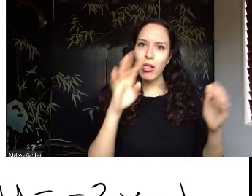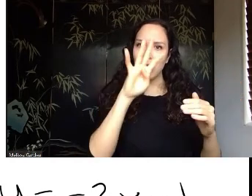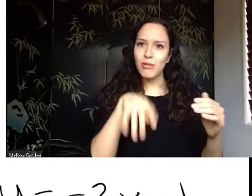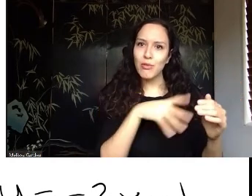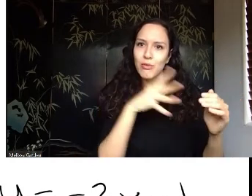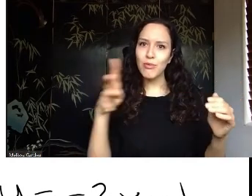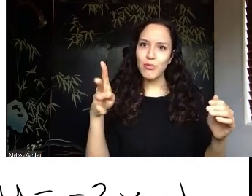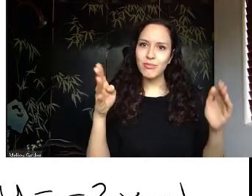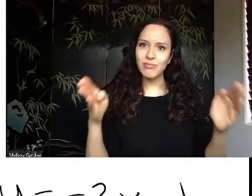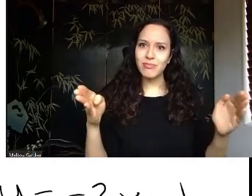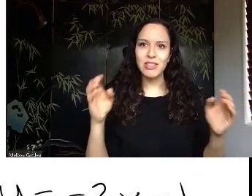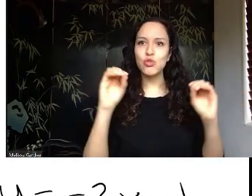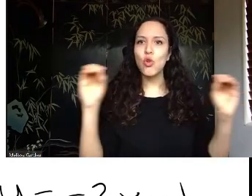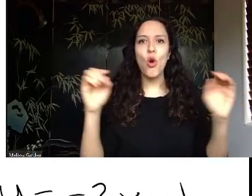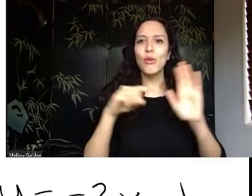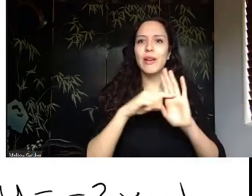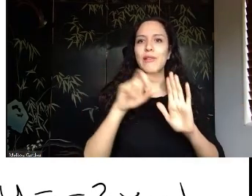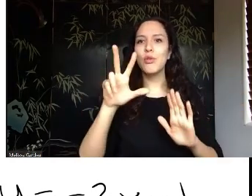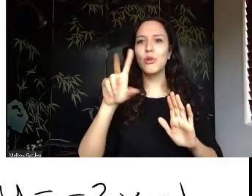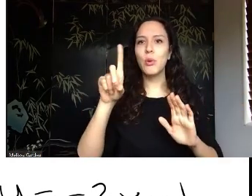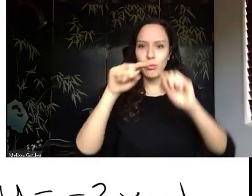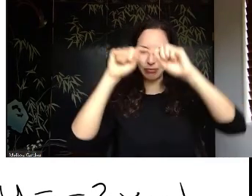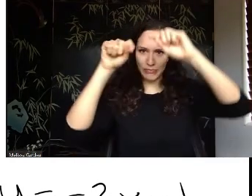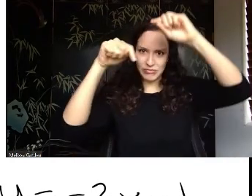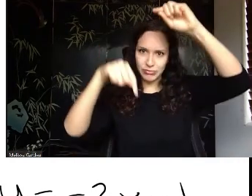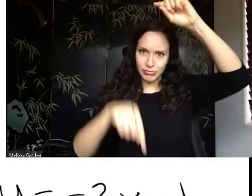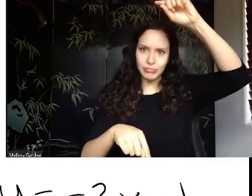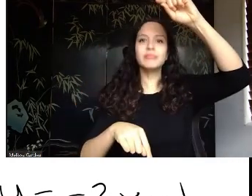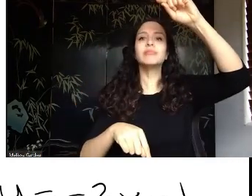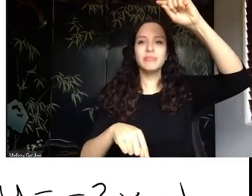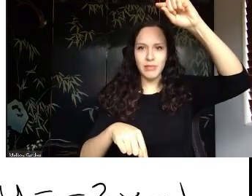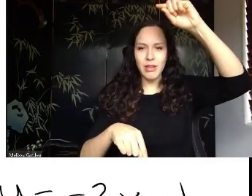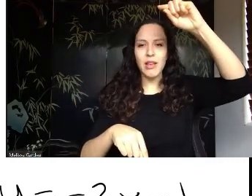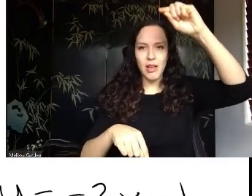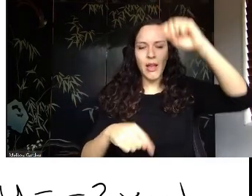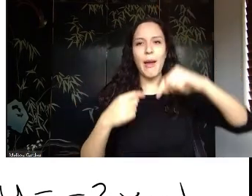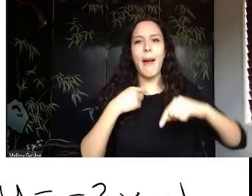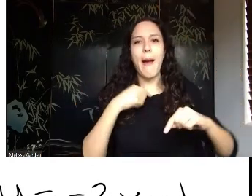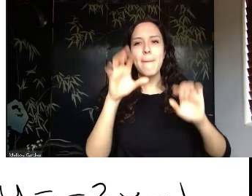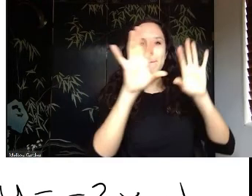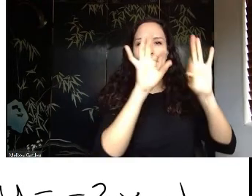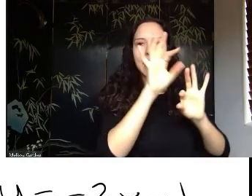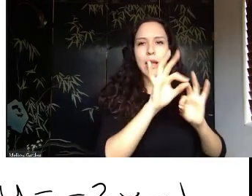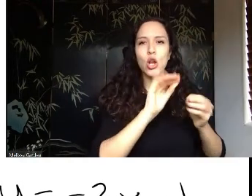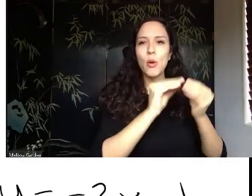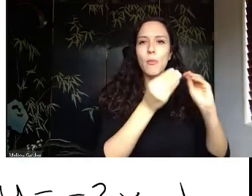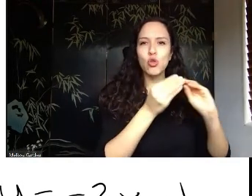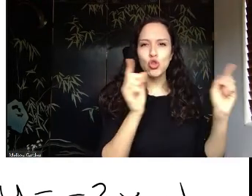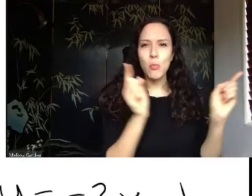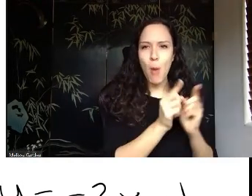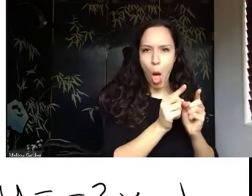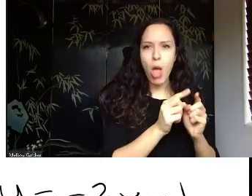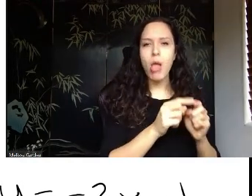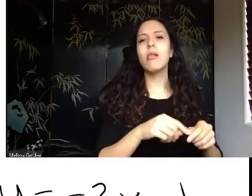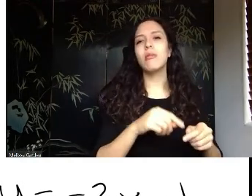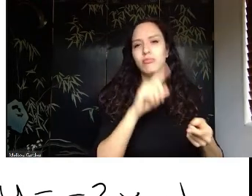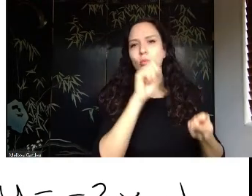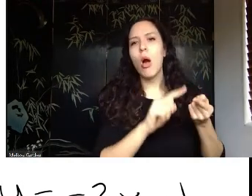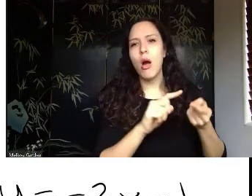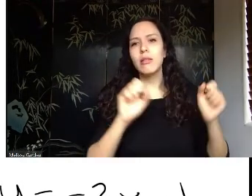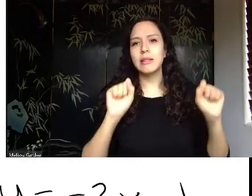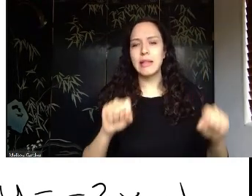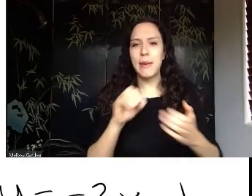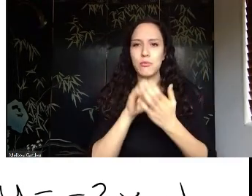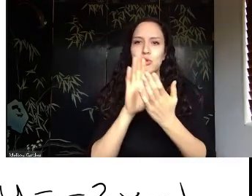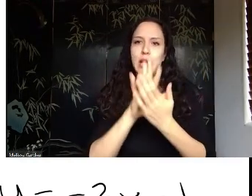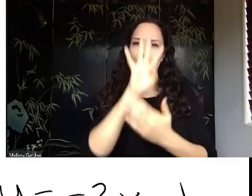no negative 31. Okay, so I'm picking points that will definitely fit this graph for you. And will show us